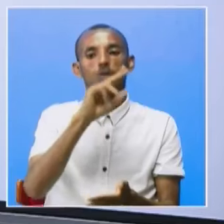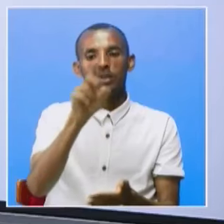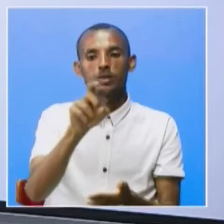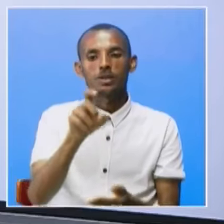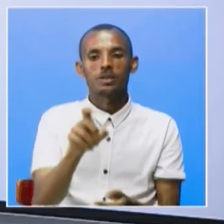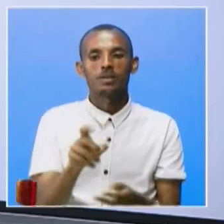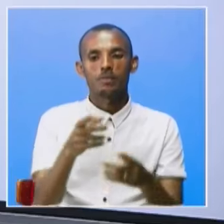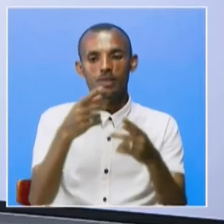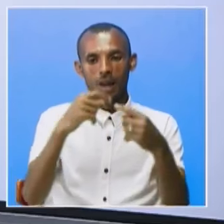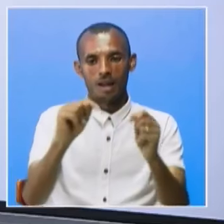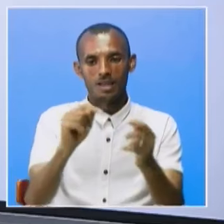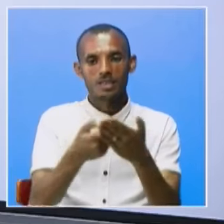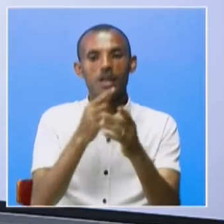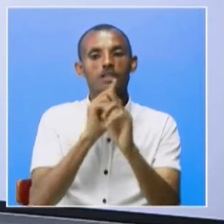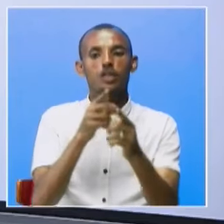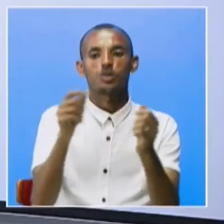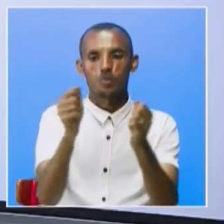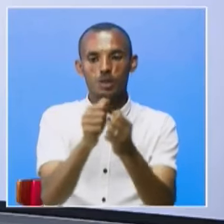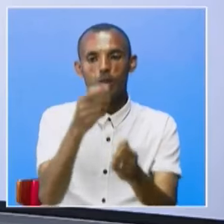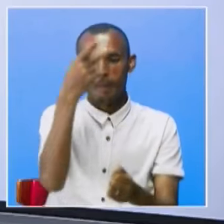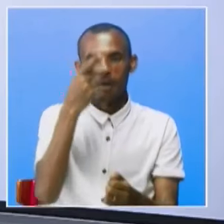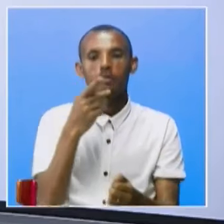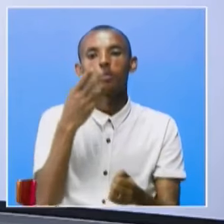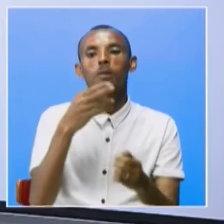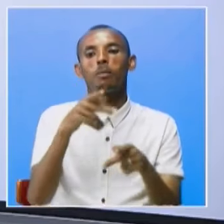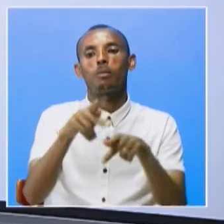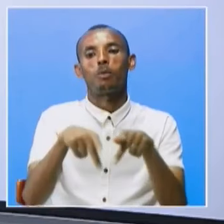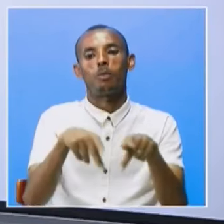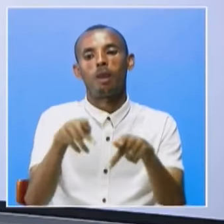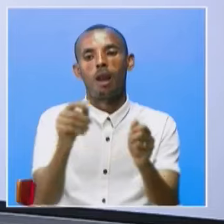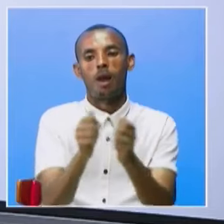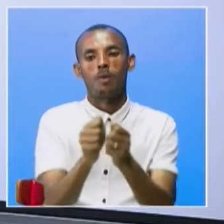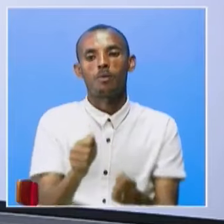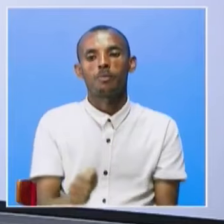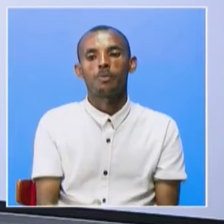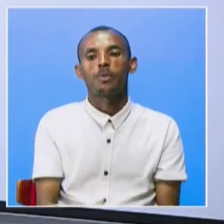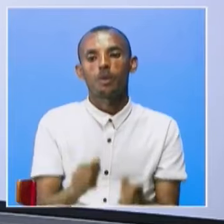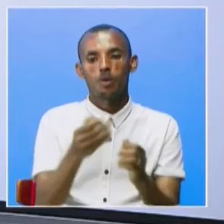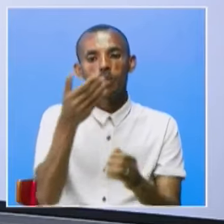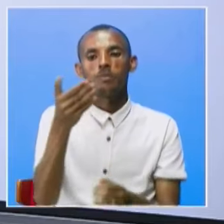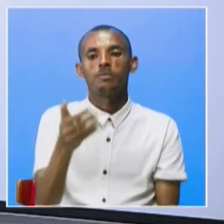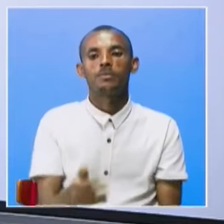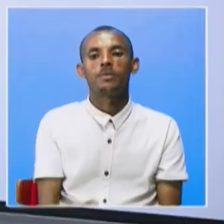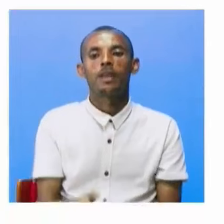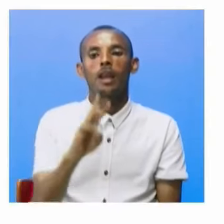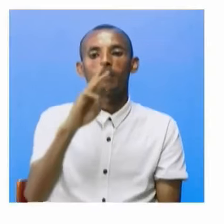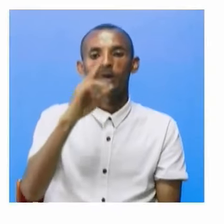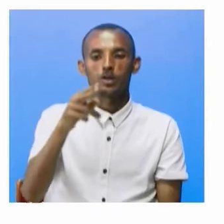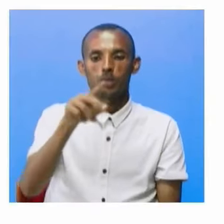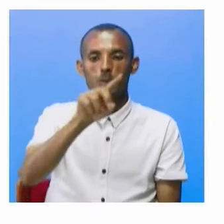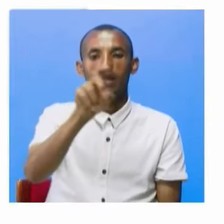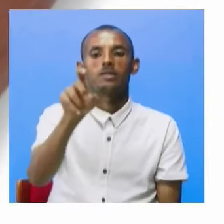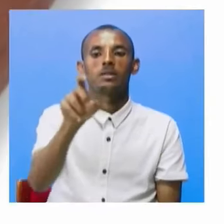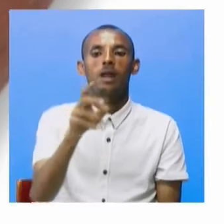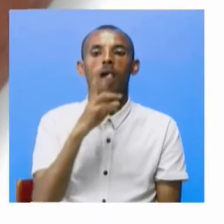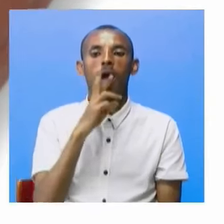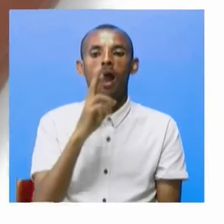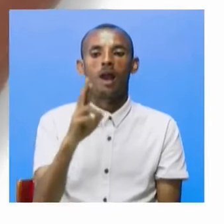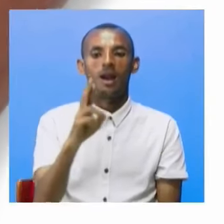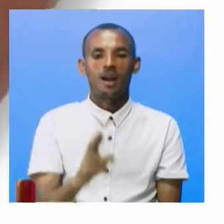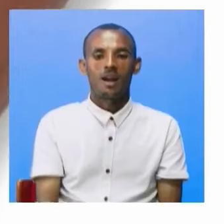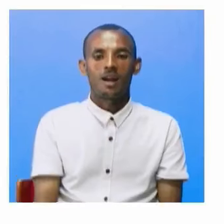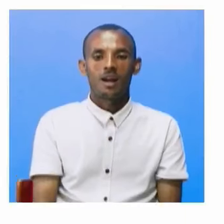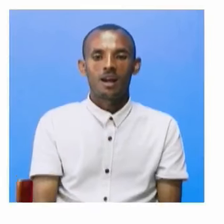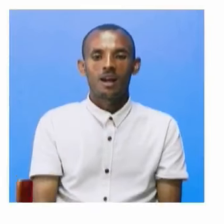try to tell your answers to your parents or people around you. Good. The WH questions are,